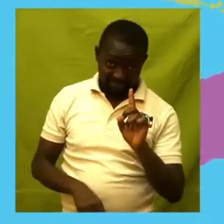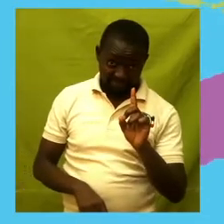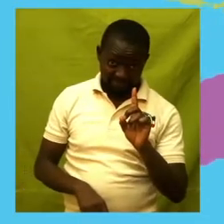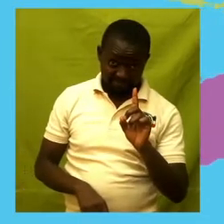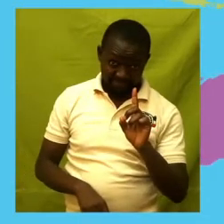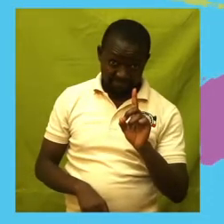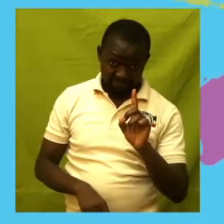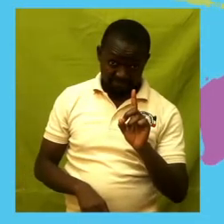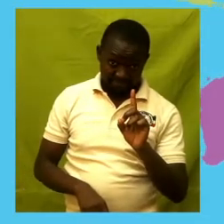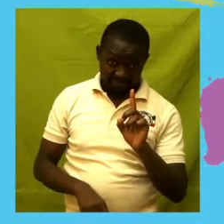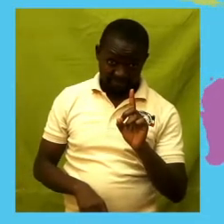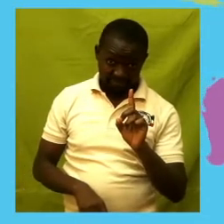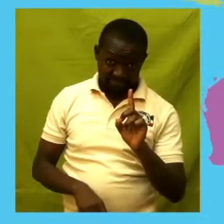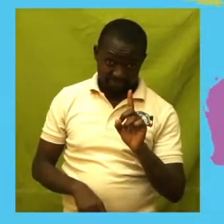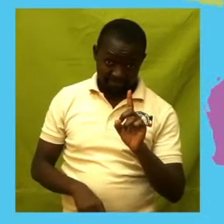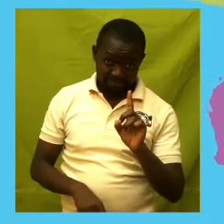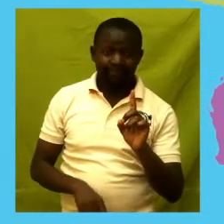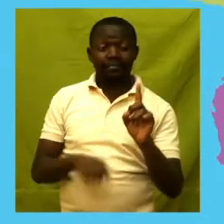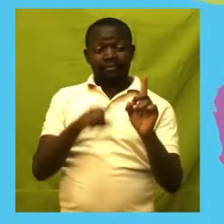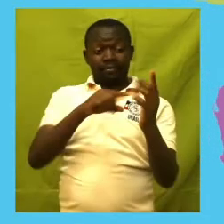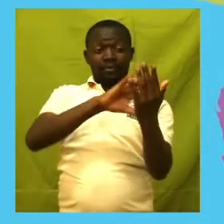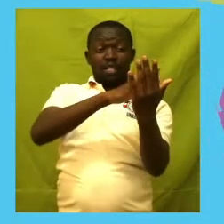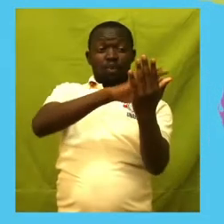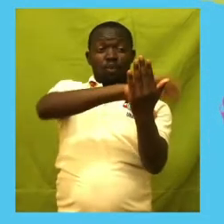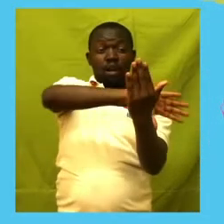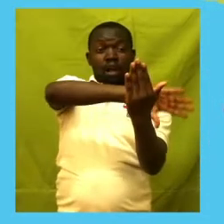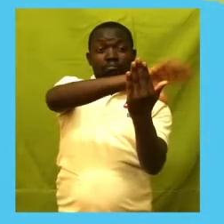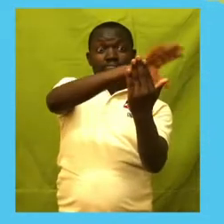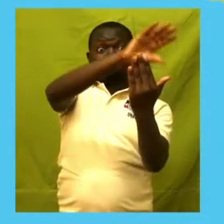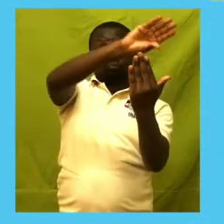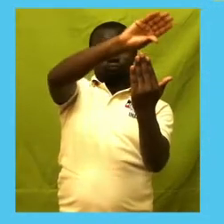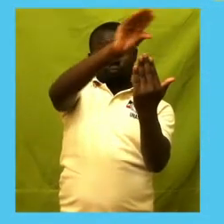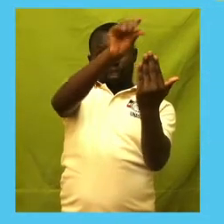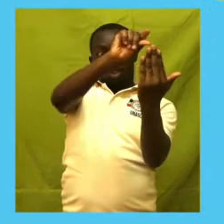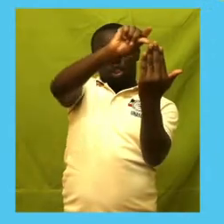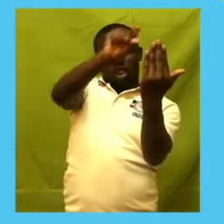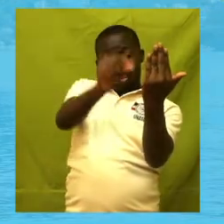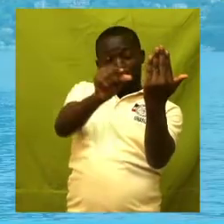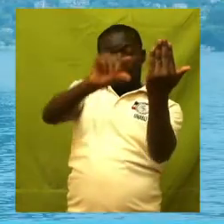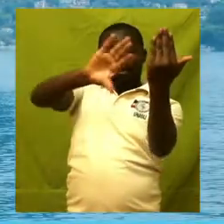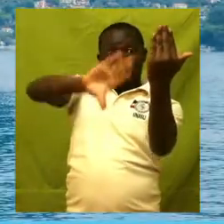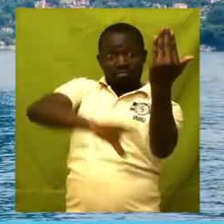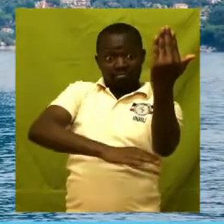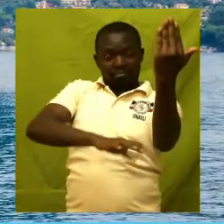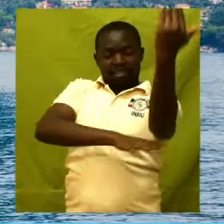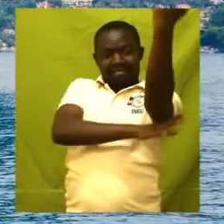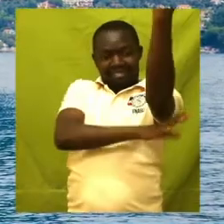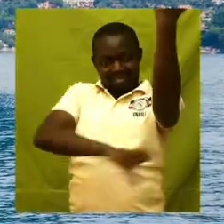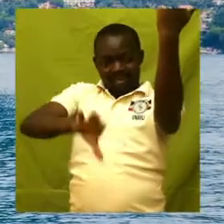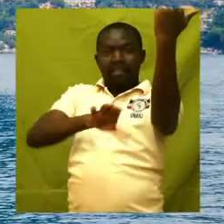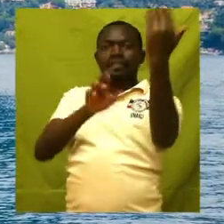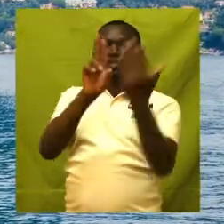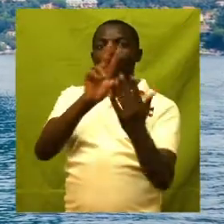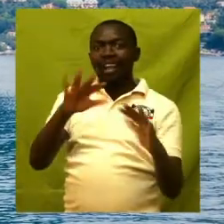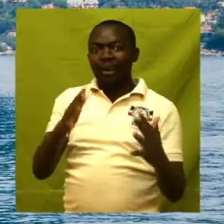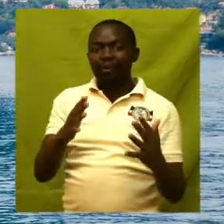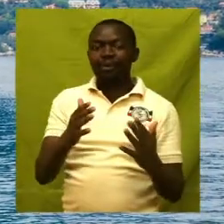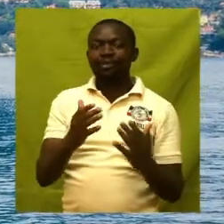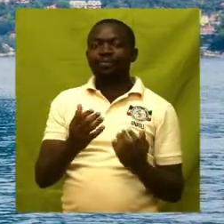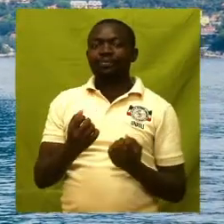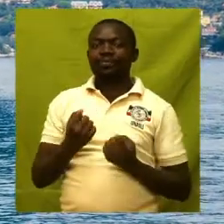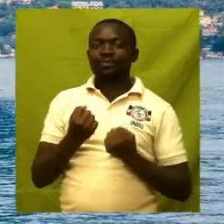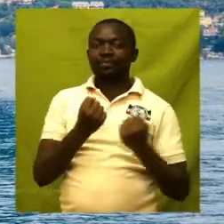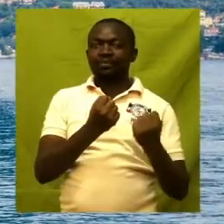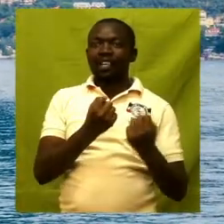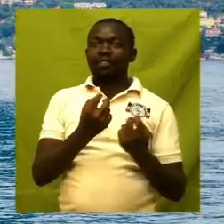1, these water bodies are used for transport.